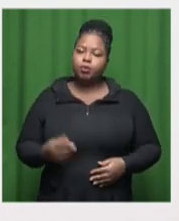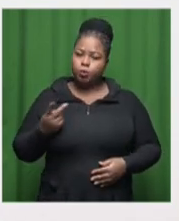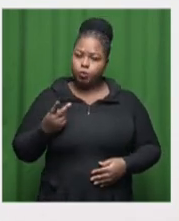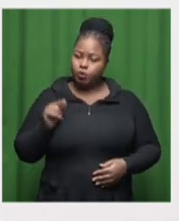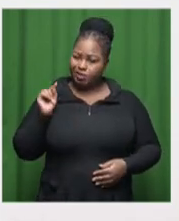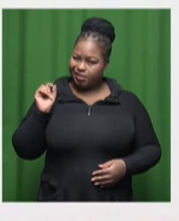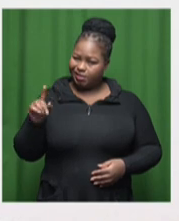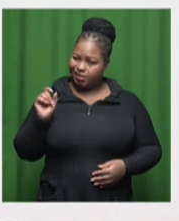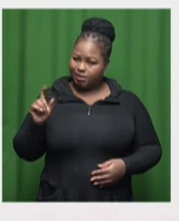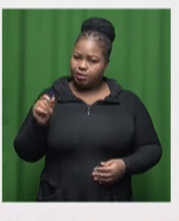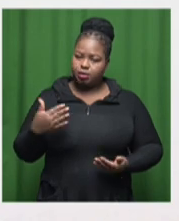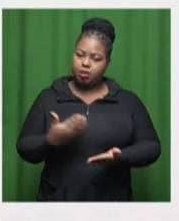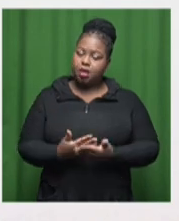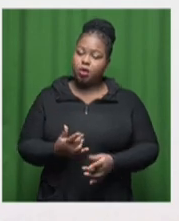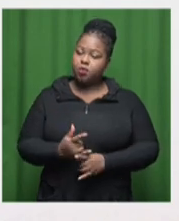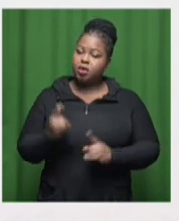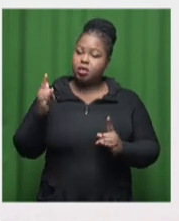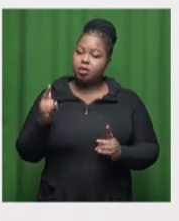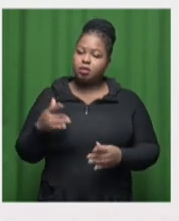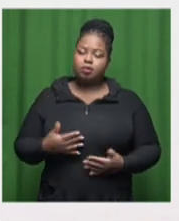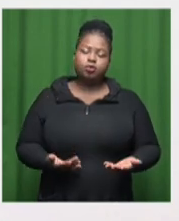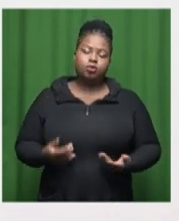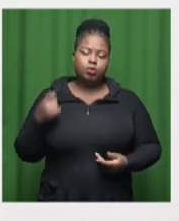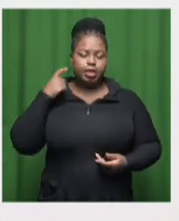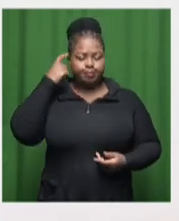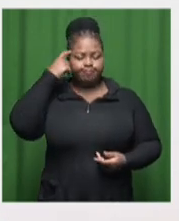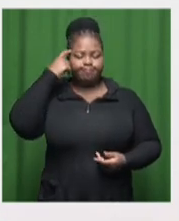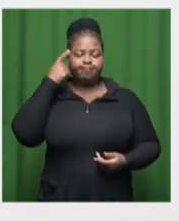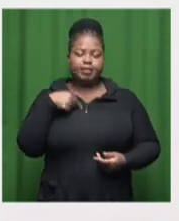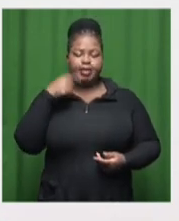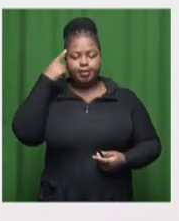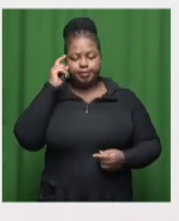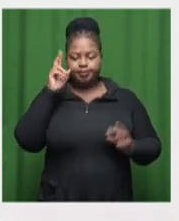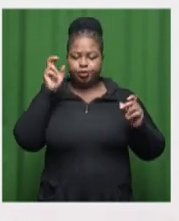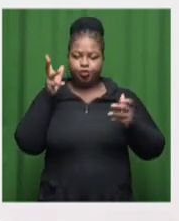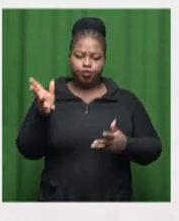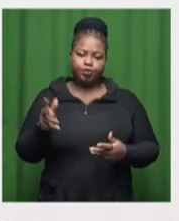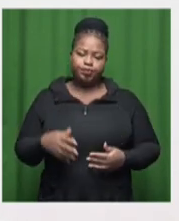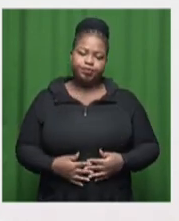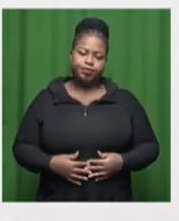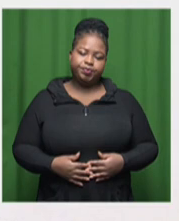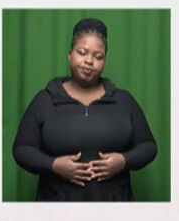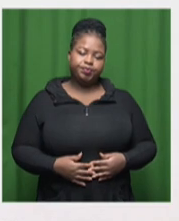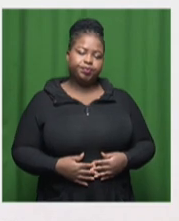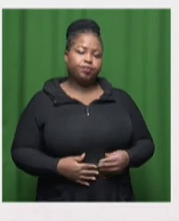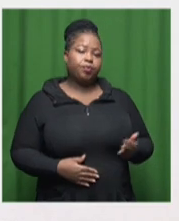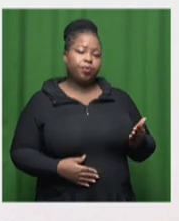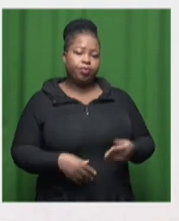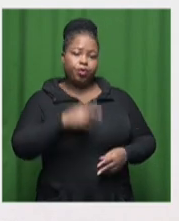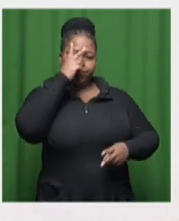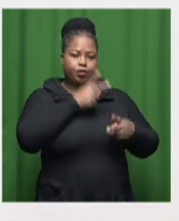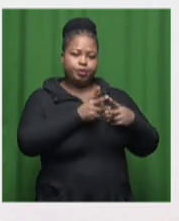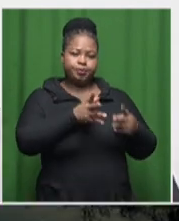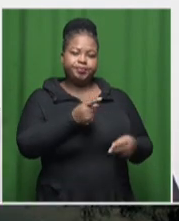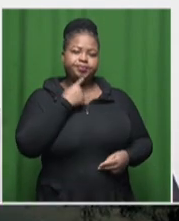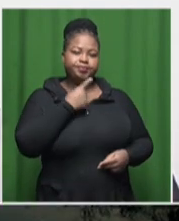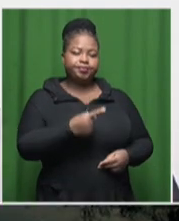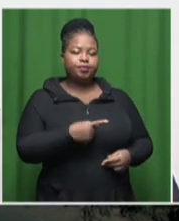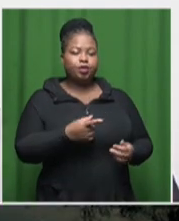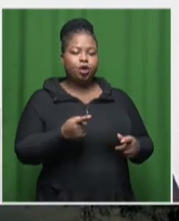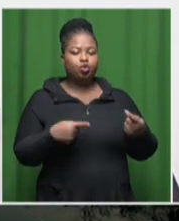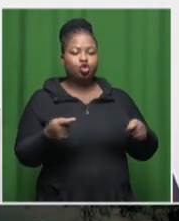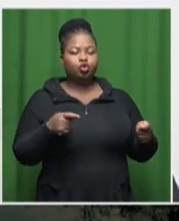one that's going to win? And I suppose that's where the whole issue is, Sakina. So, Prof, you said, you know, this shopping